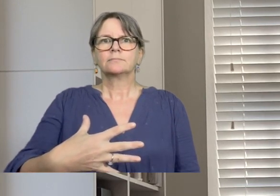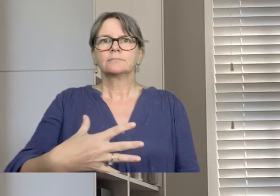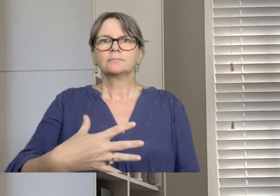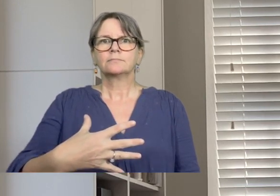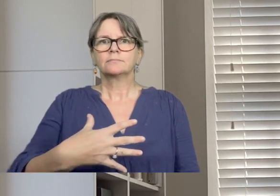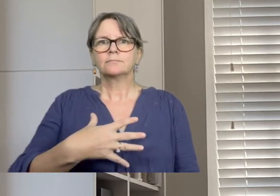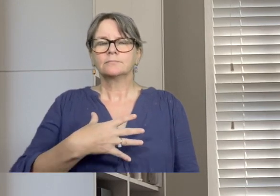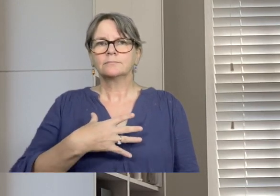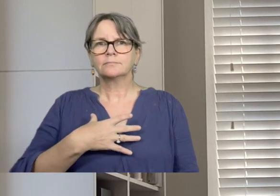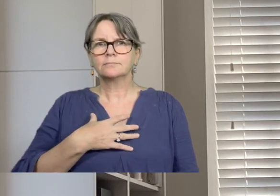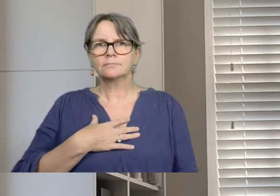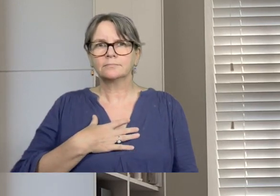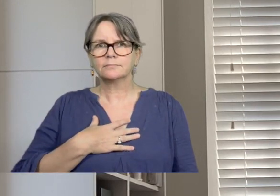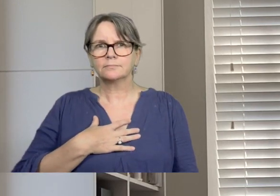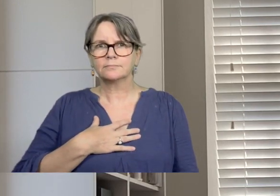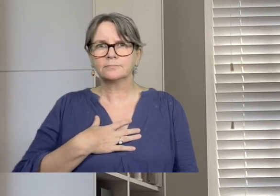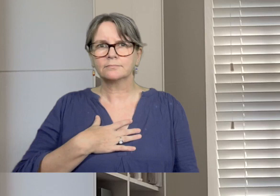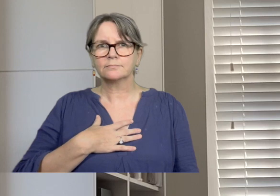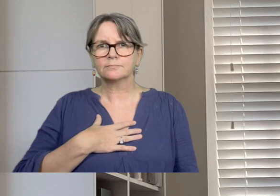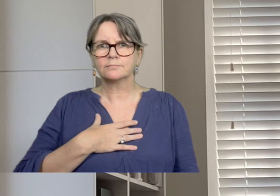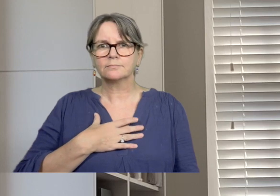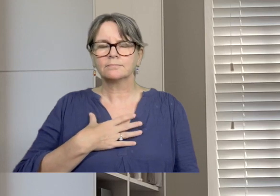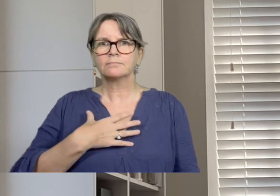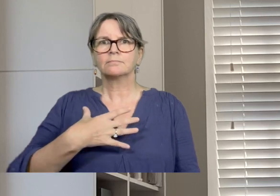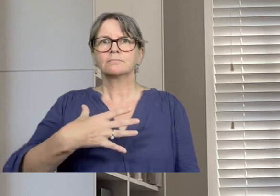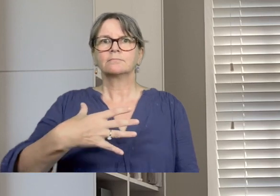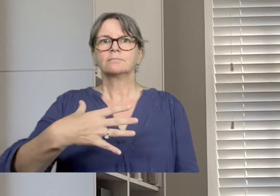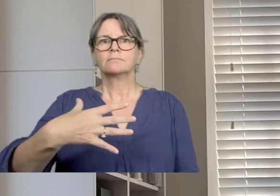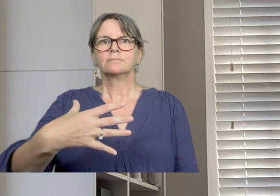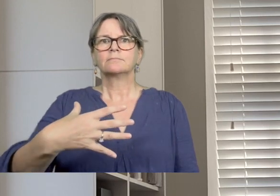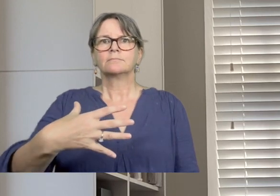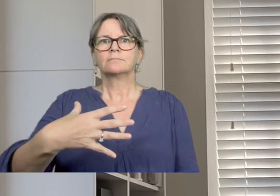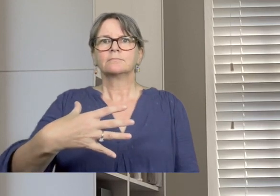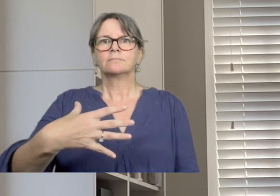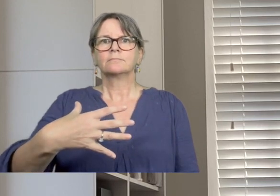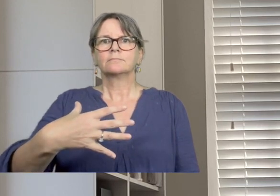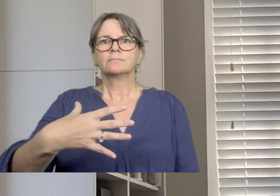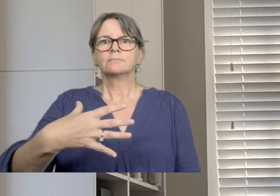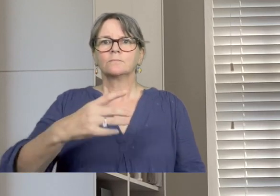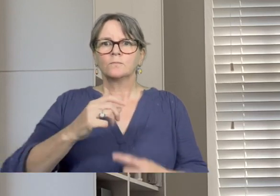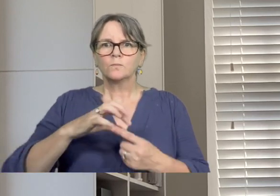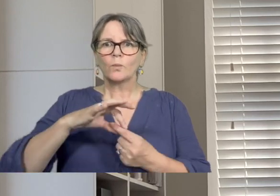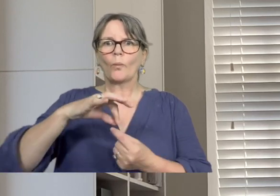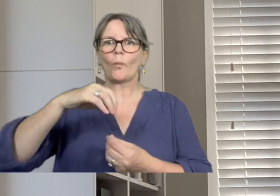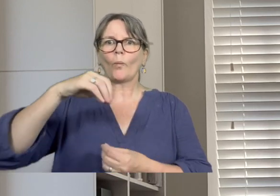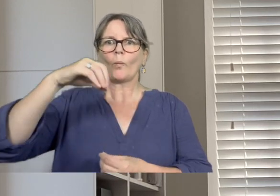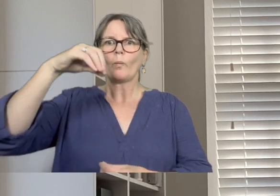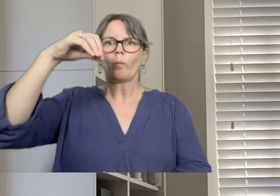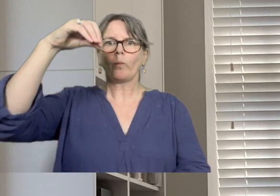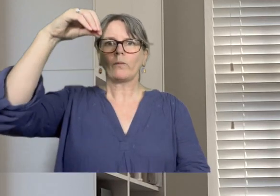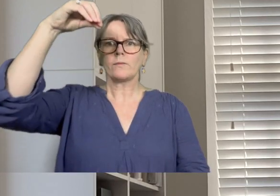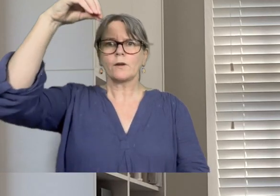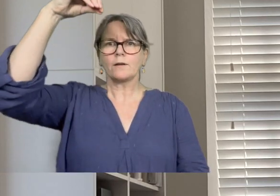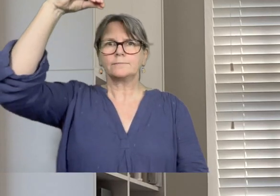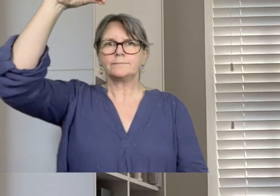and out. Next one, we're going to roll. So we're going to take a breath in. As we breathe out, we're going to grow